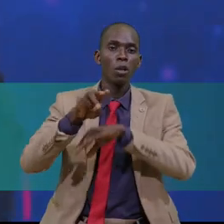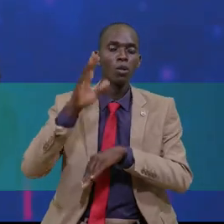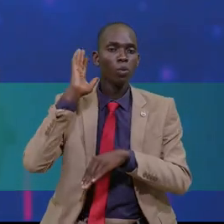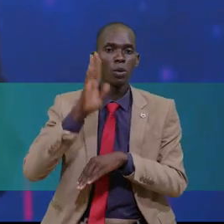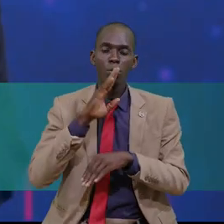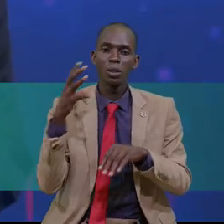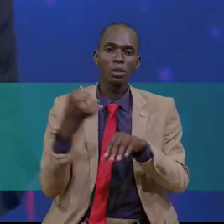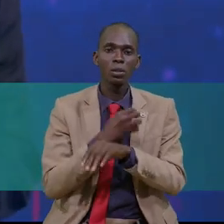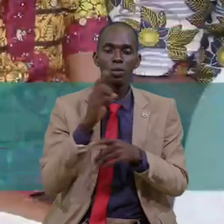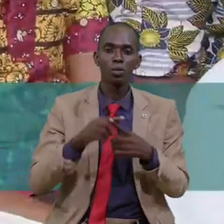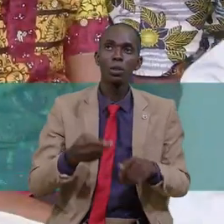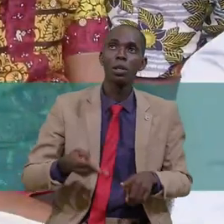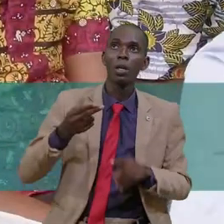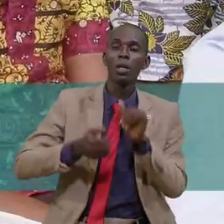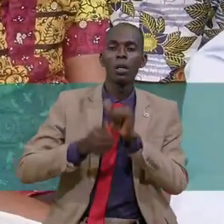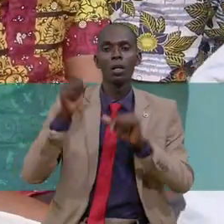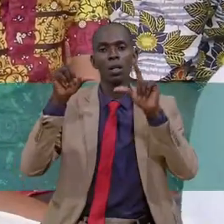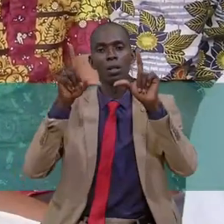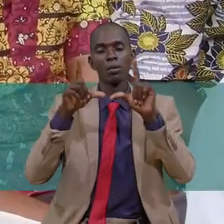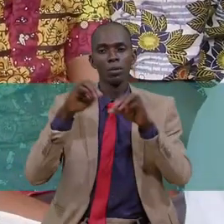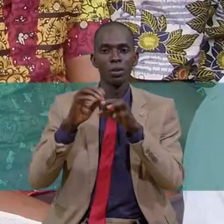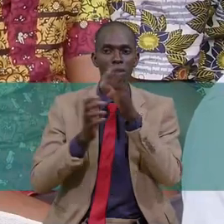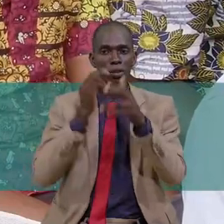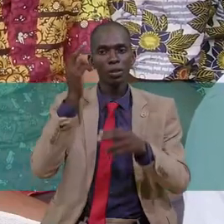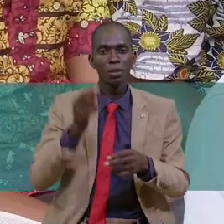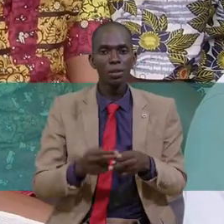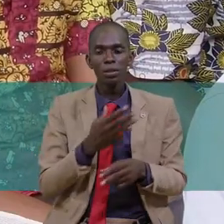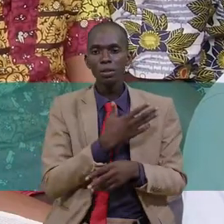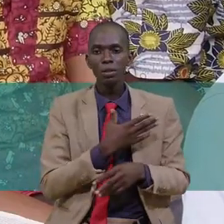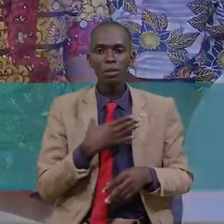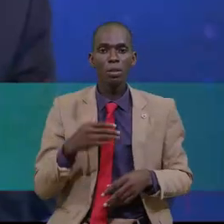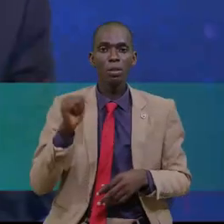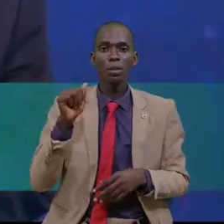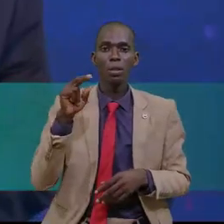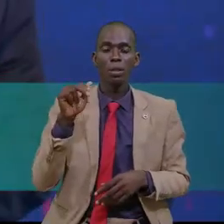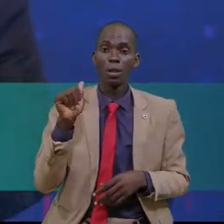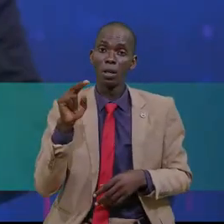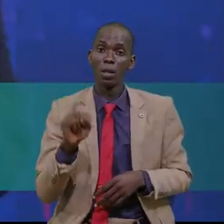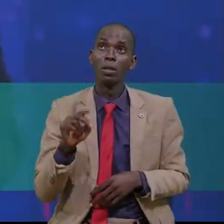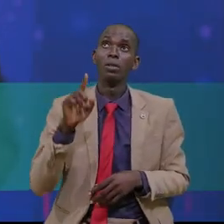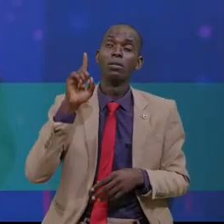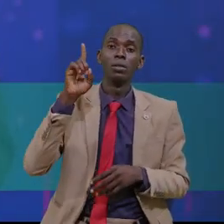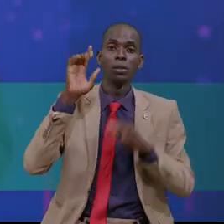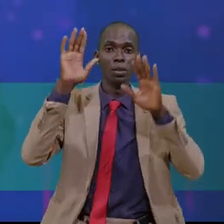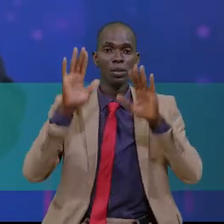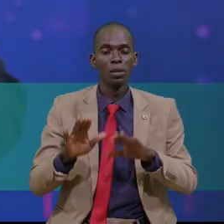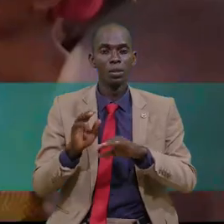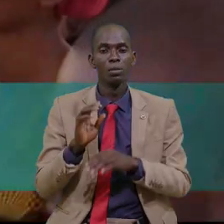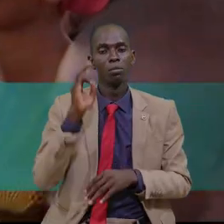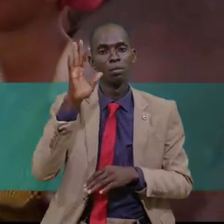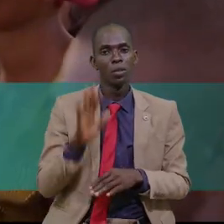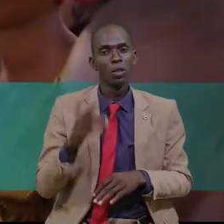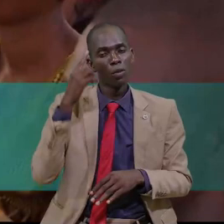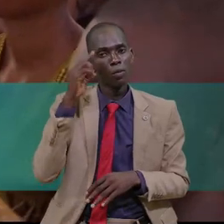level in Jesus' name. An excellent minister for an excellent ministry.